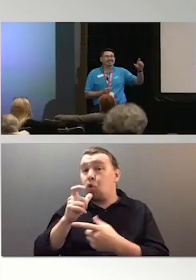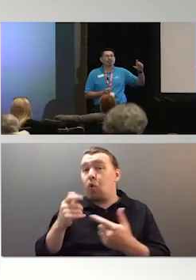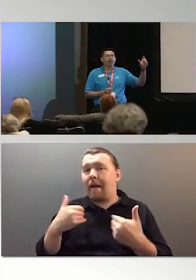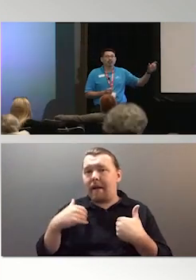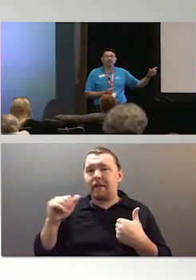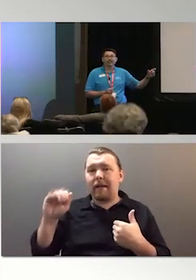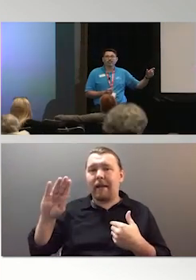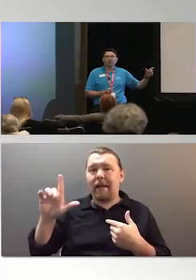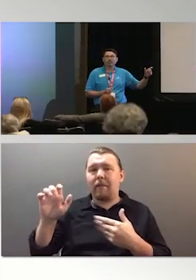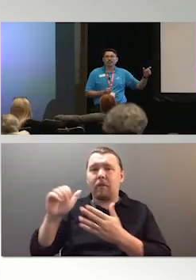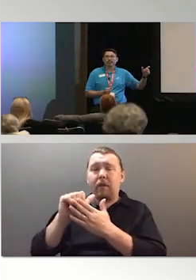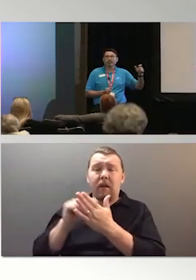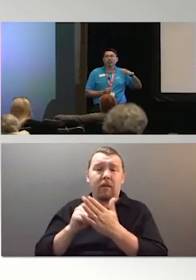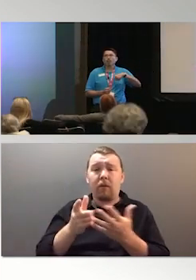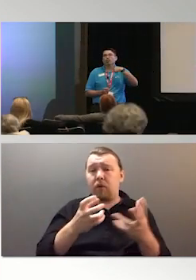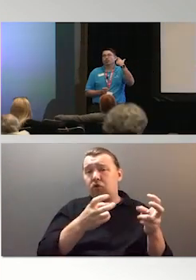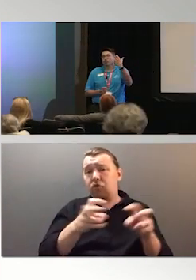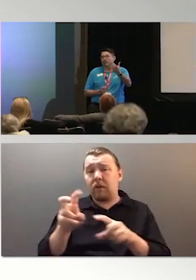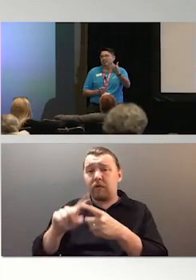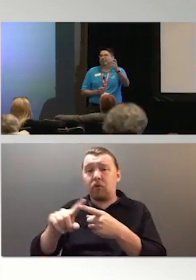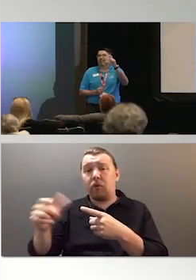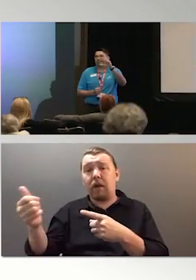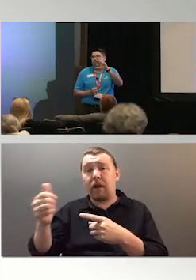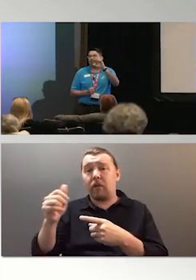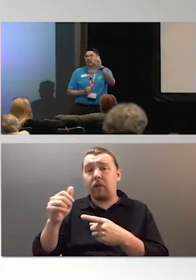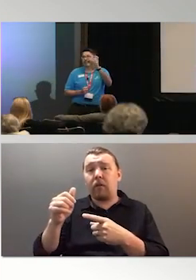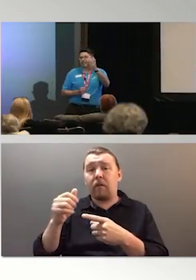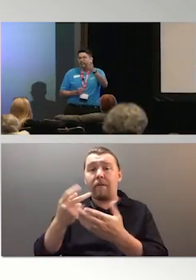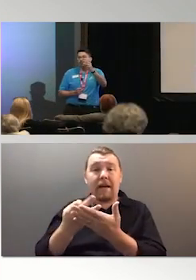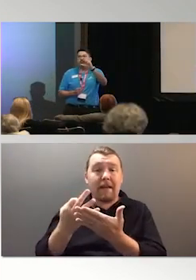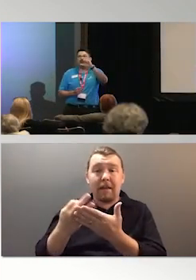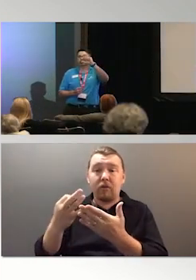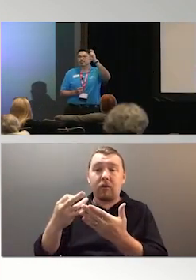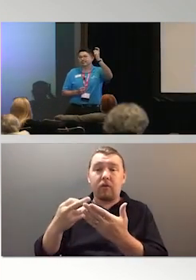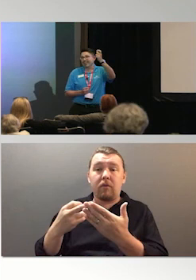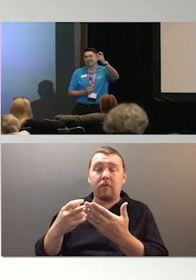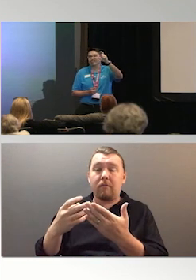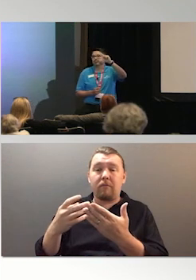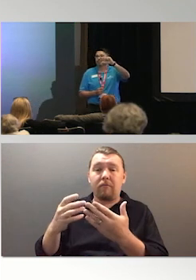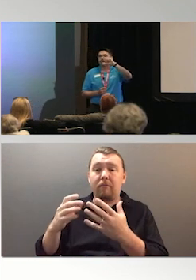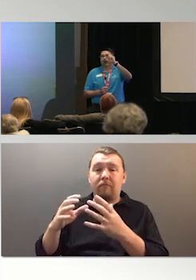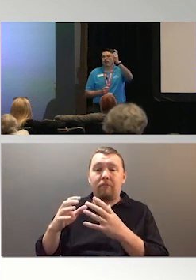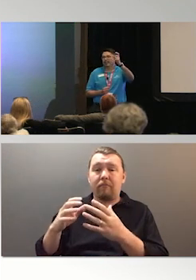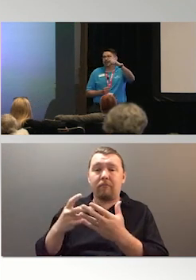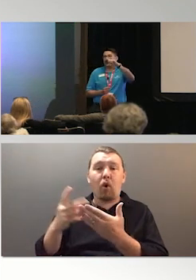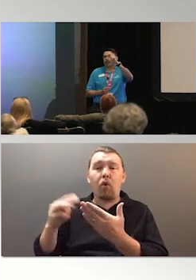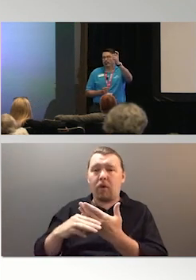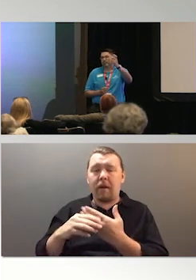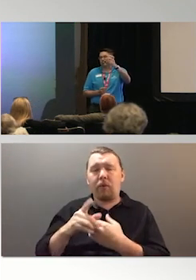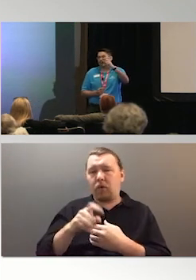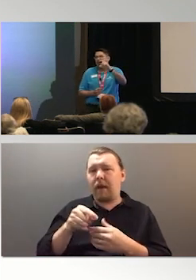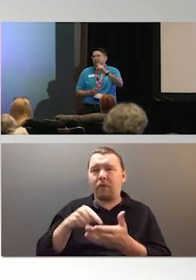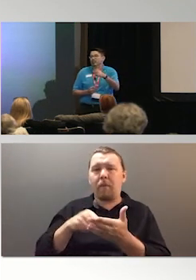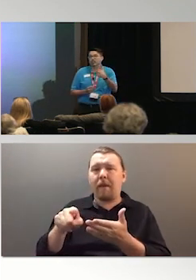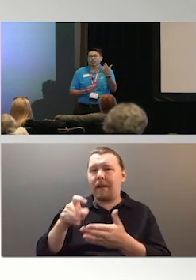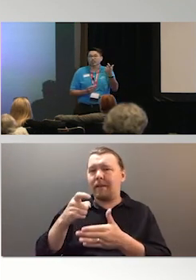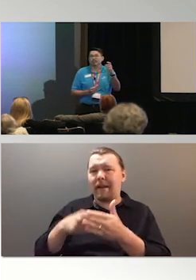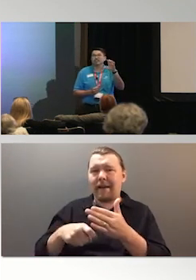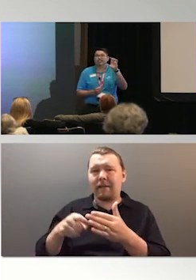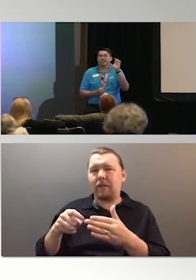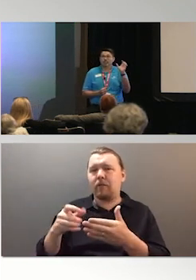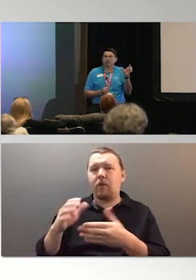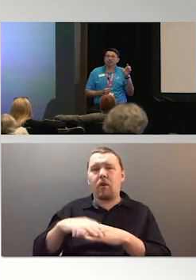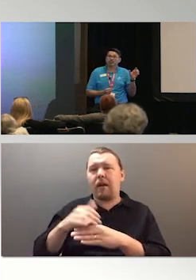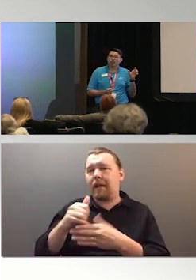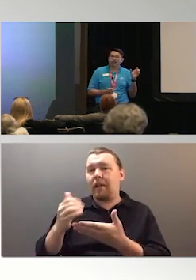to some other financial product, you would most likely have to pay the penalties and the taxes on any earnings of that. And it could, if